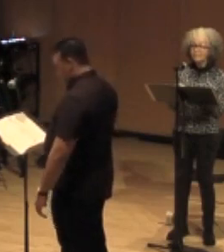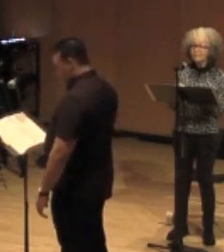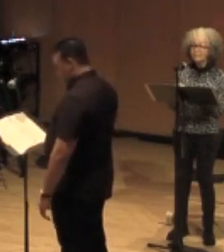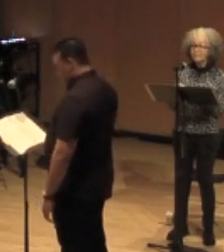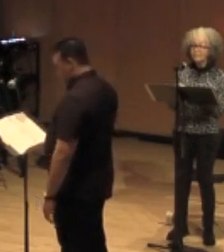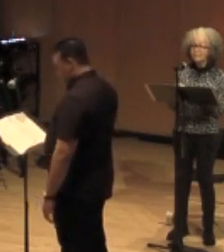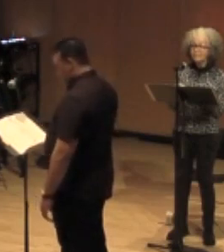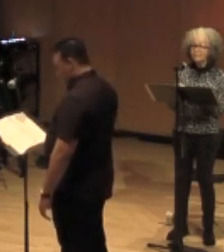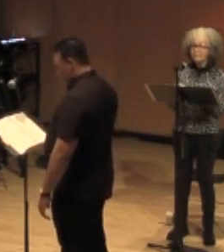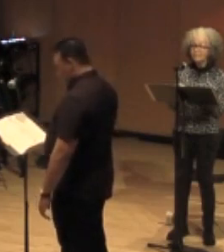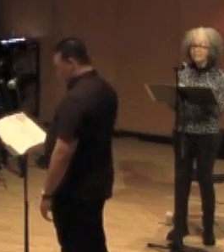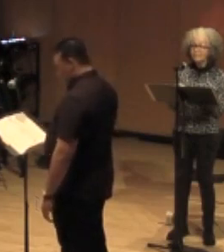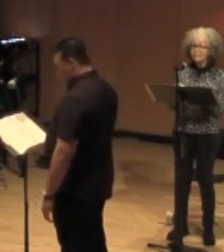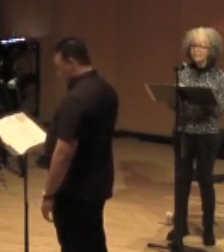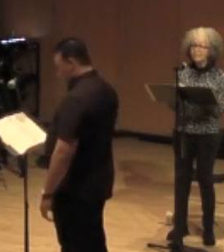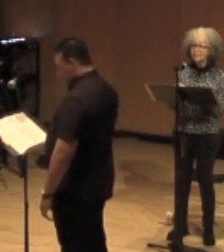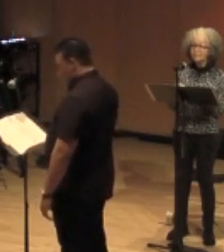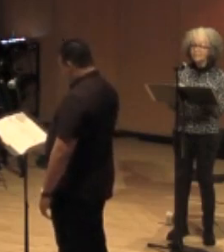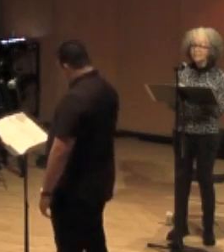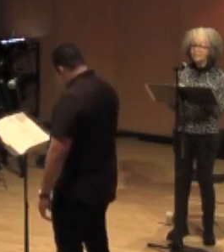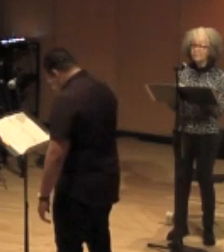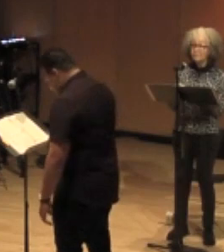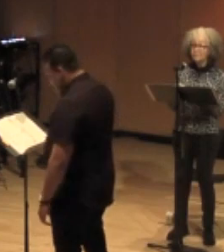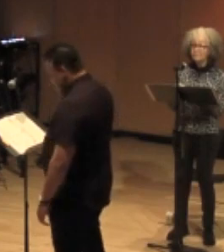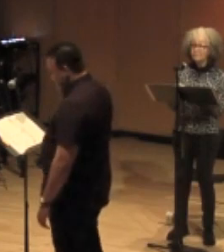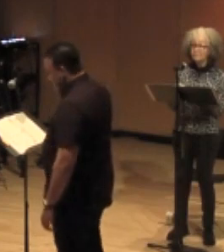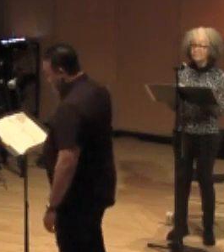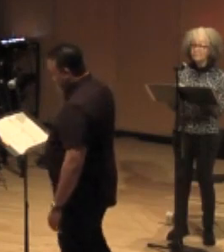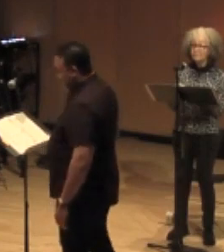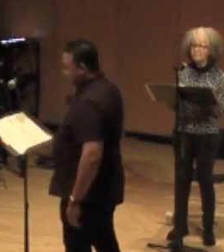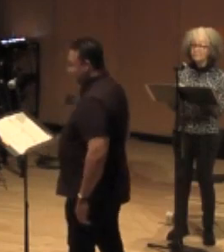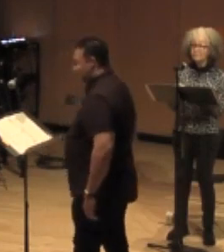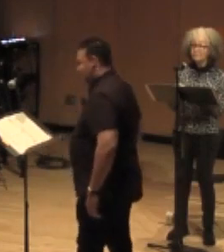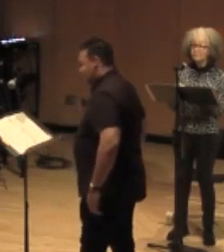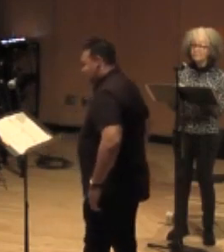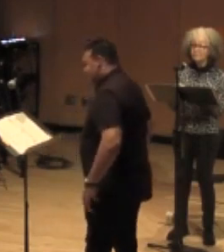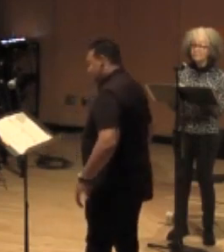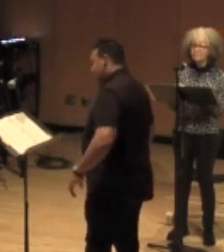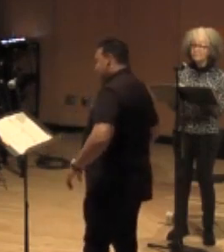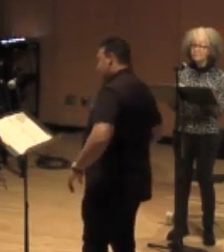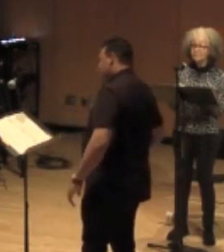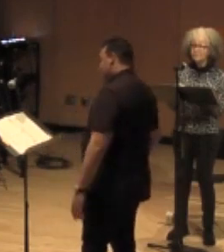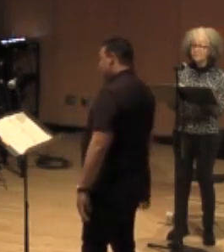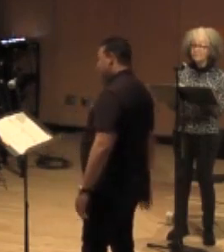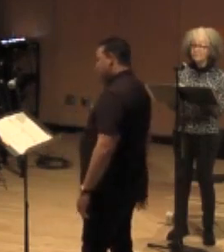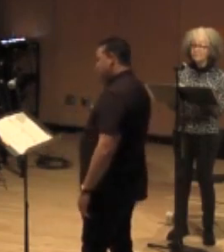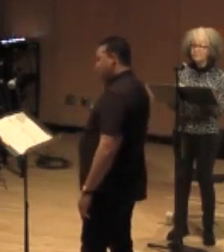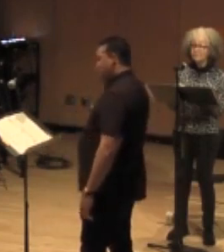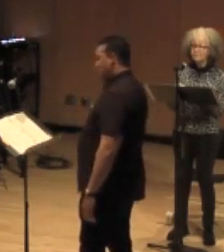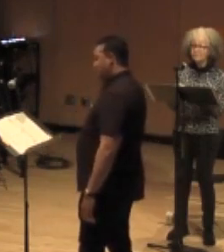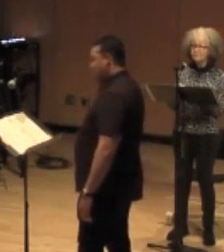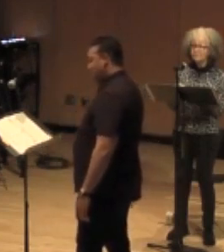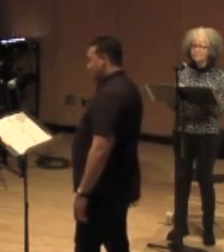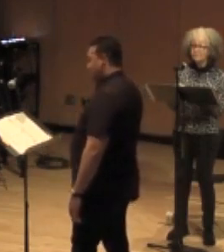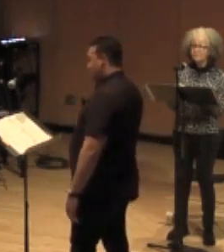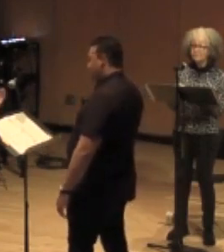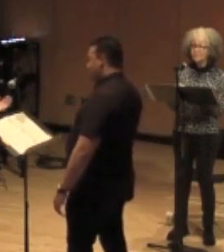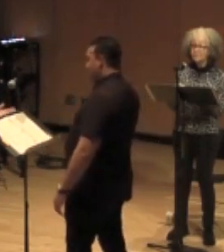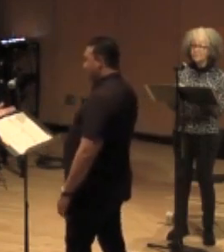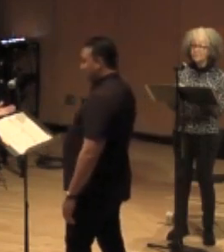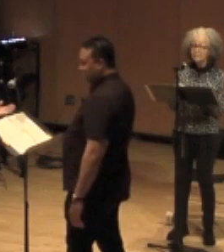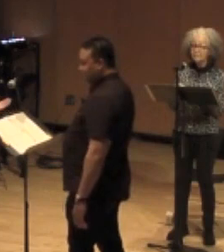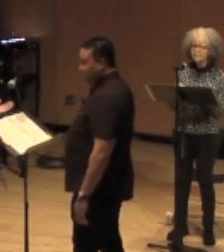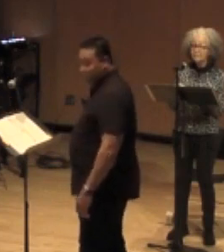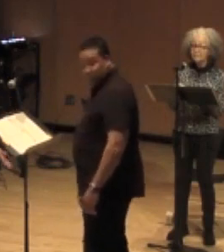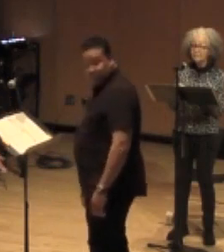were already on the water this morning and and you were yesterday there and